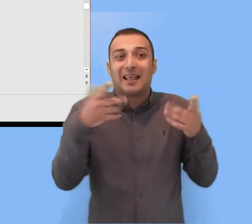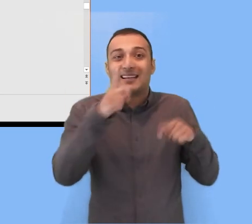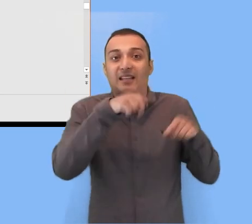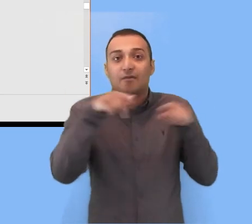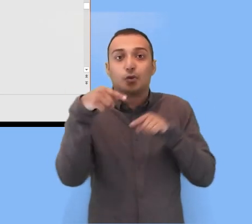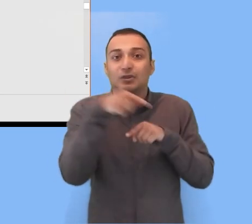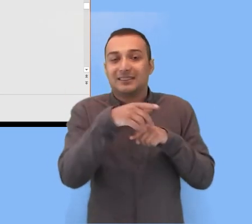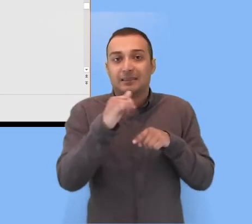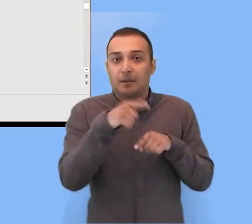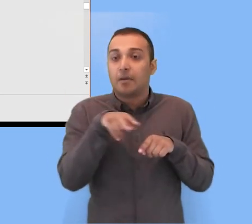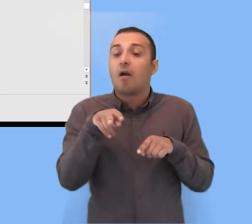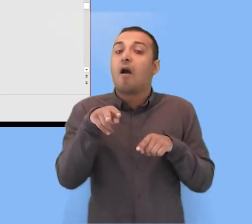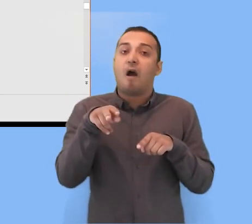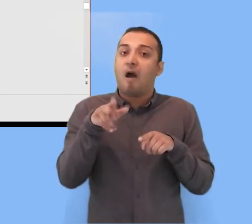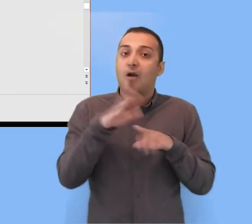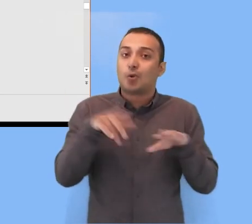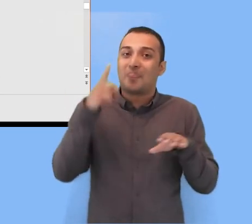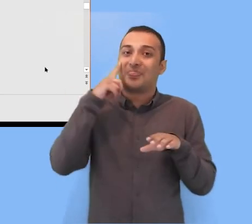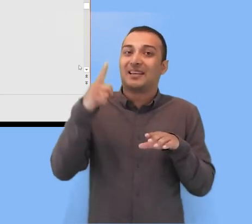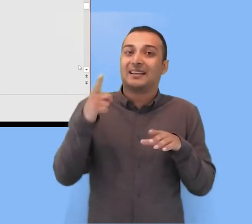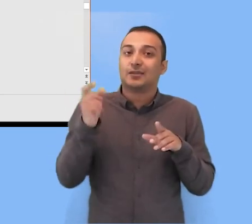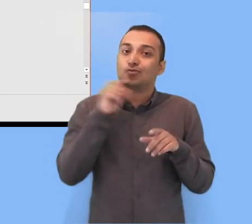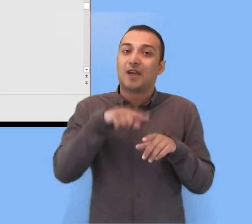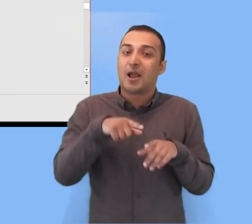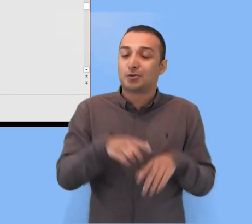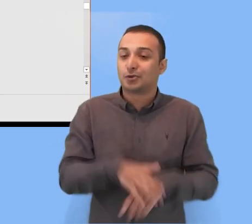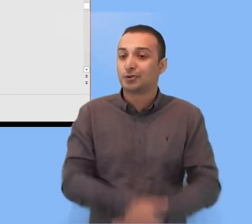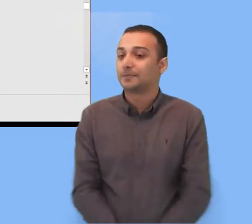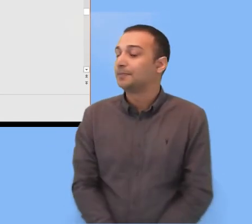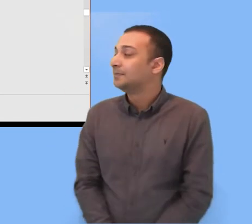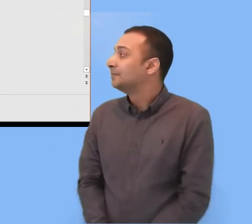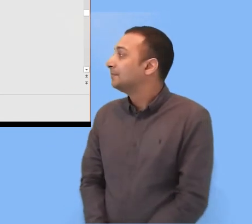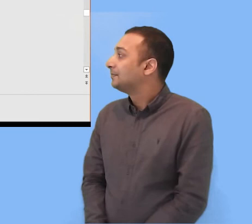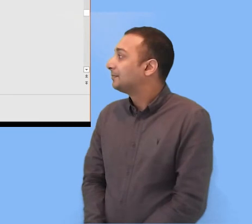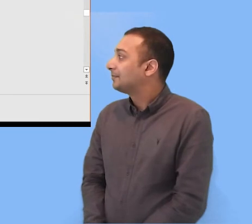Now, this mother's narrative